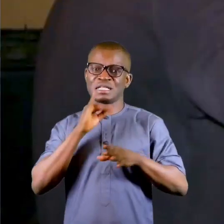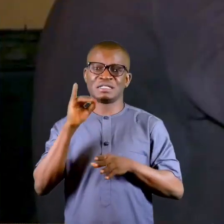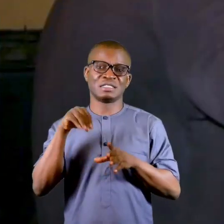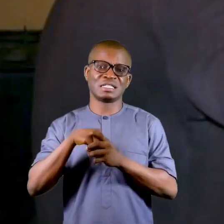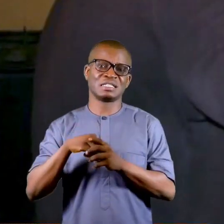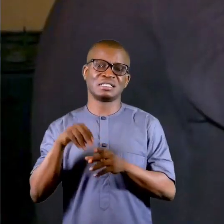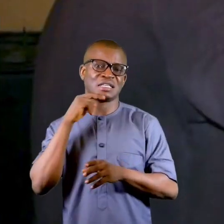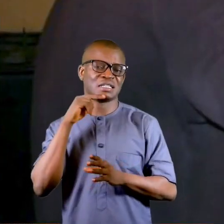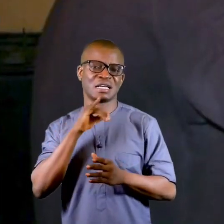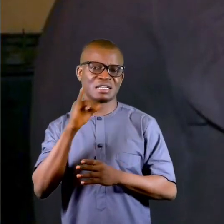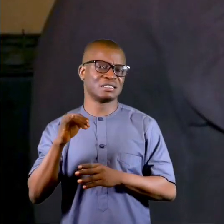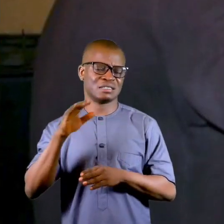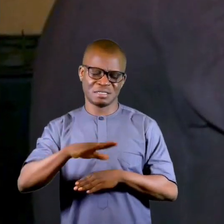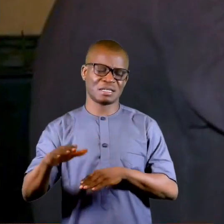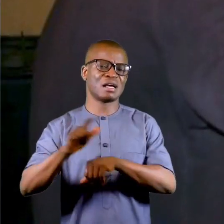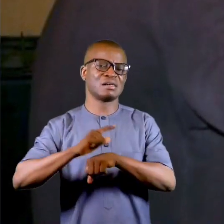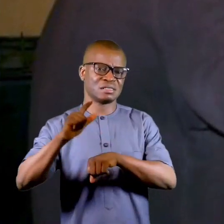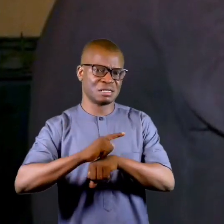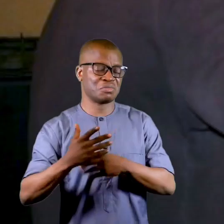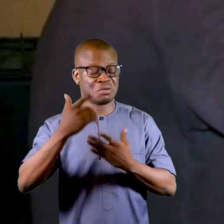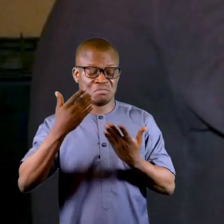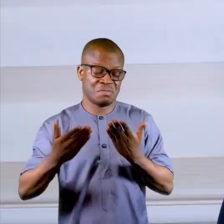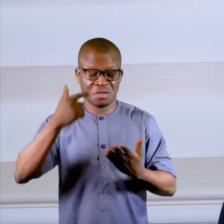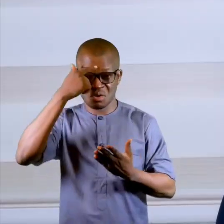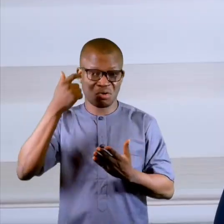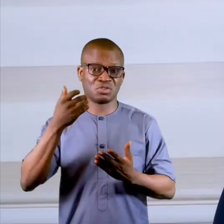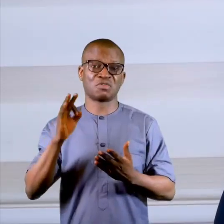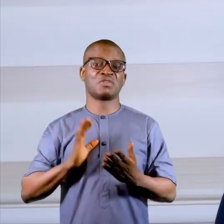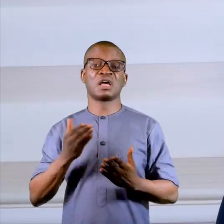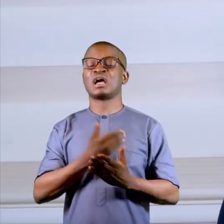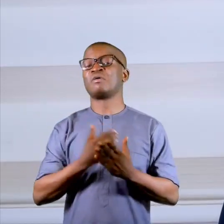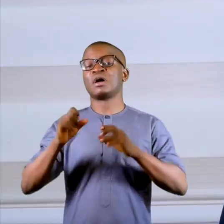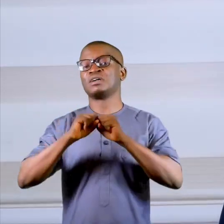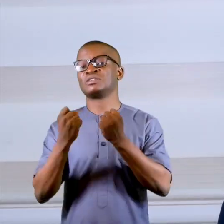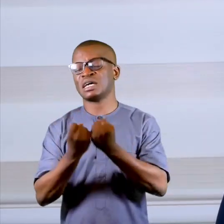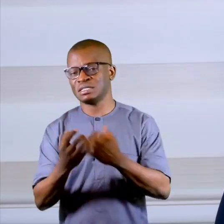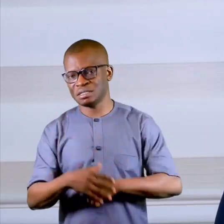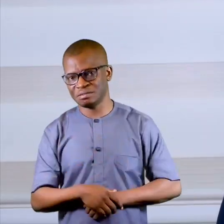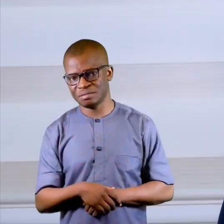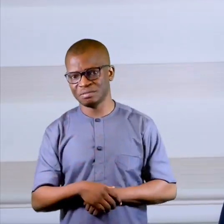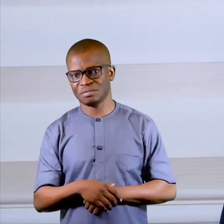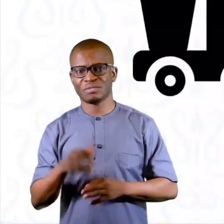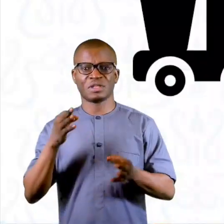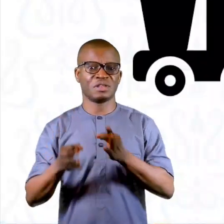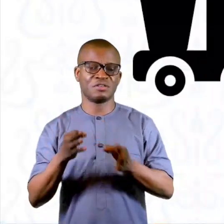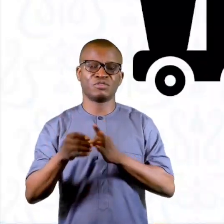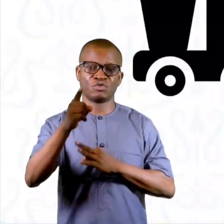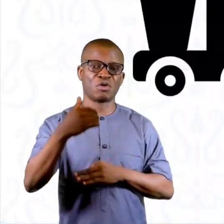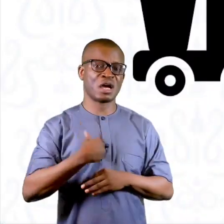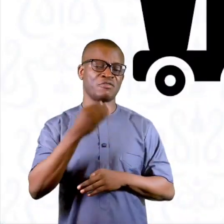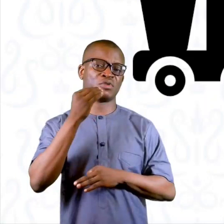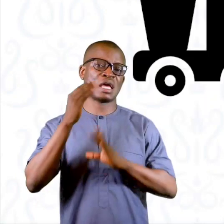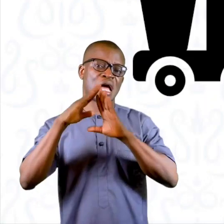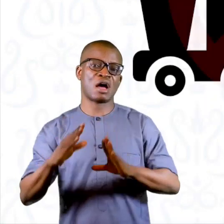is child domestic labor, probably because of our society, everybody wants help, but it's a crime. If you have